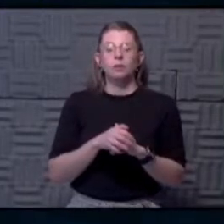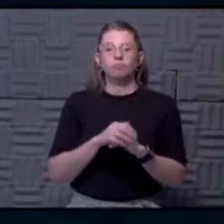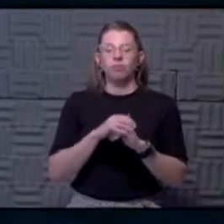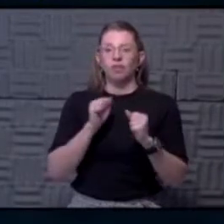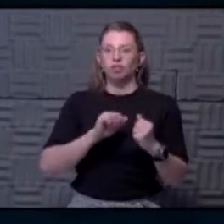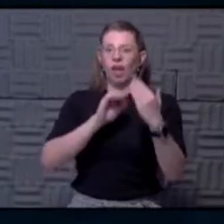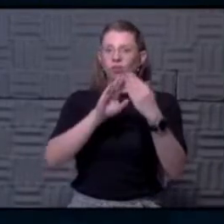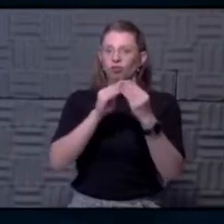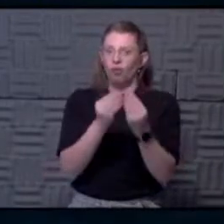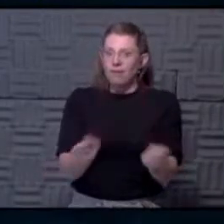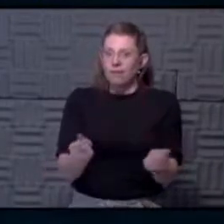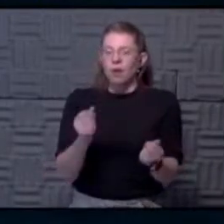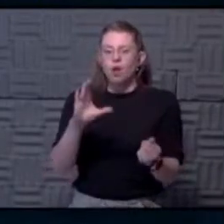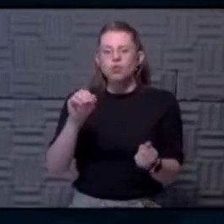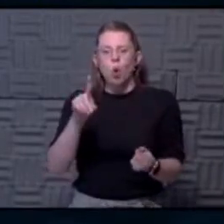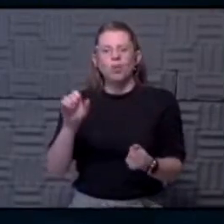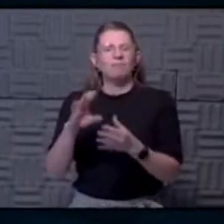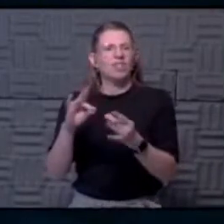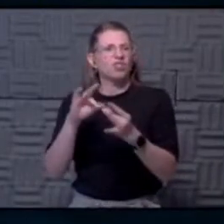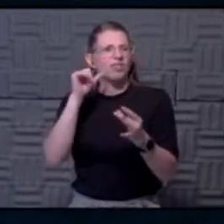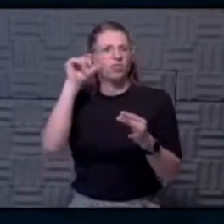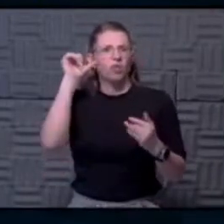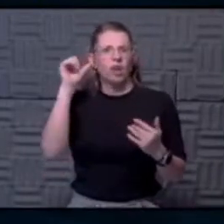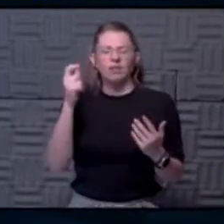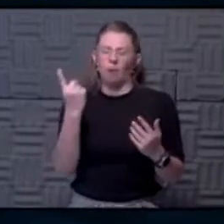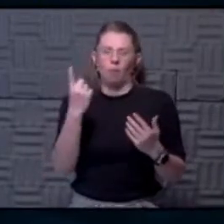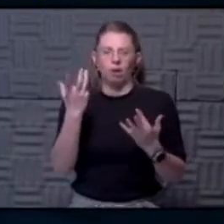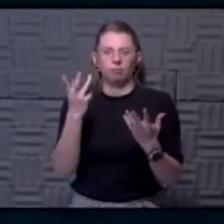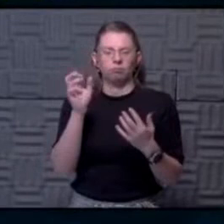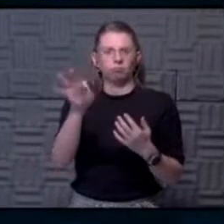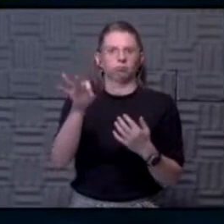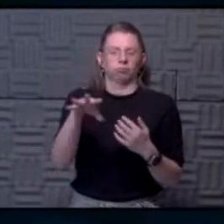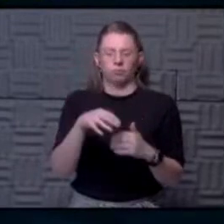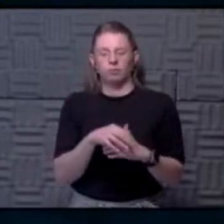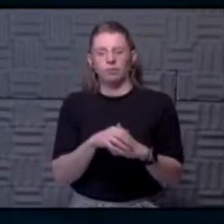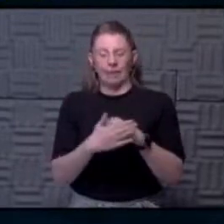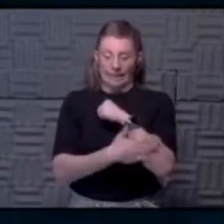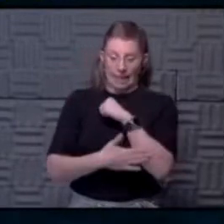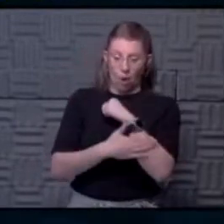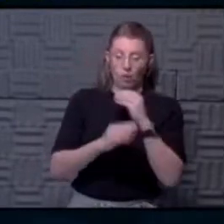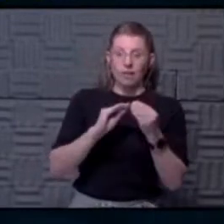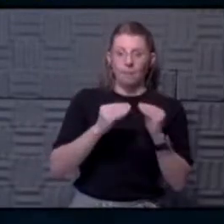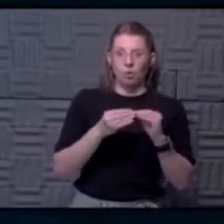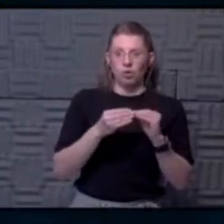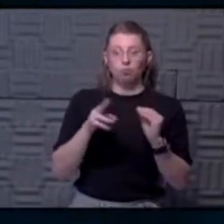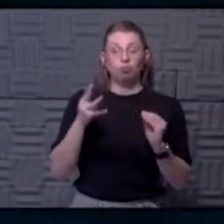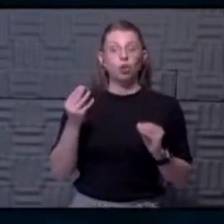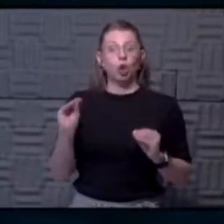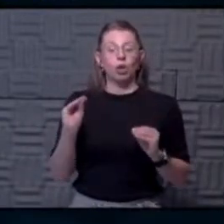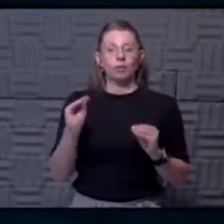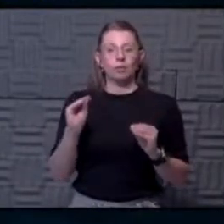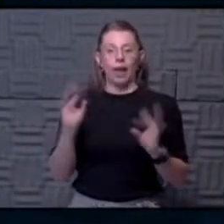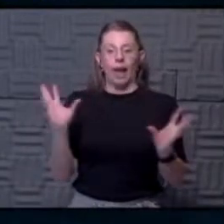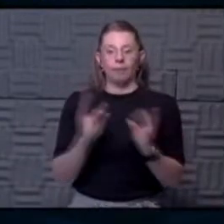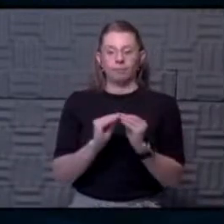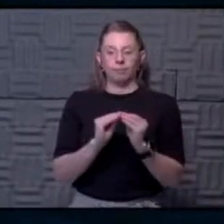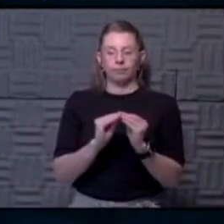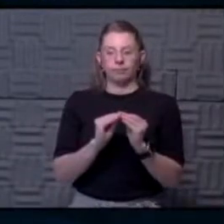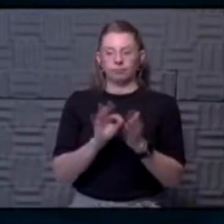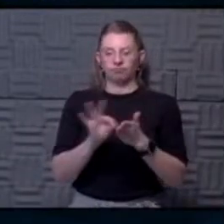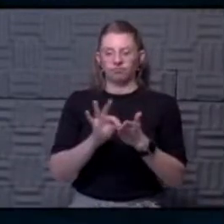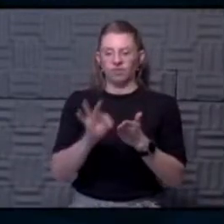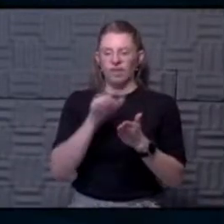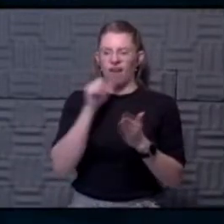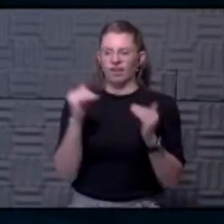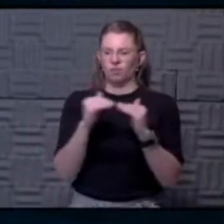mentioned this yesterday, or someone did, that the county numbers in Missouri, when you add them all up, don't equal the state